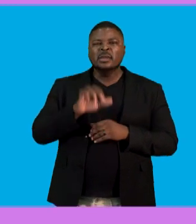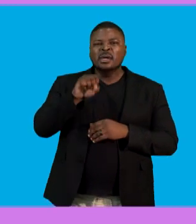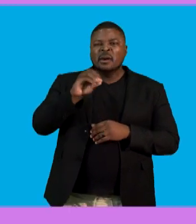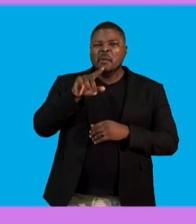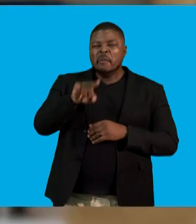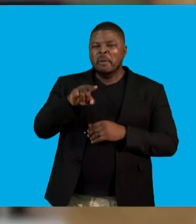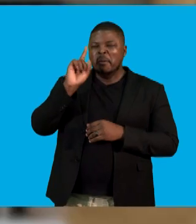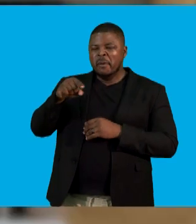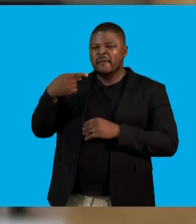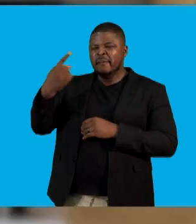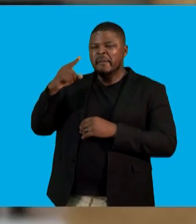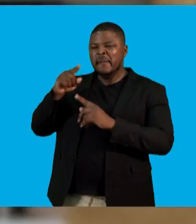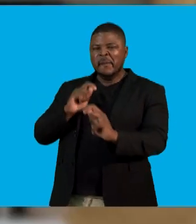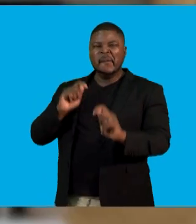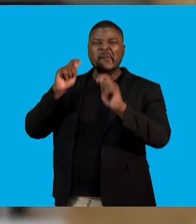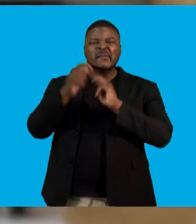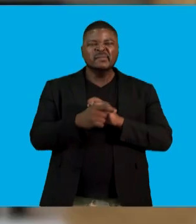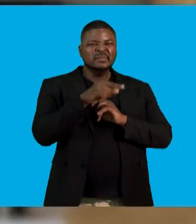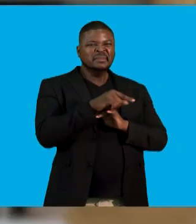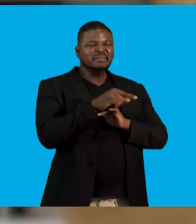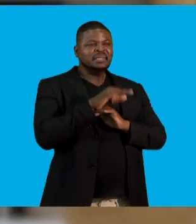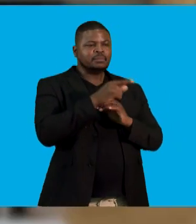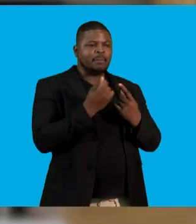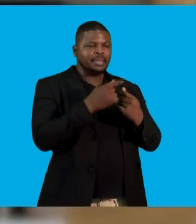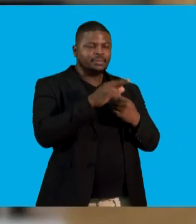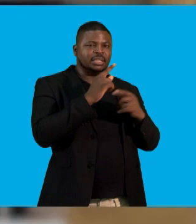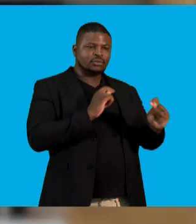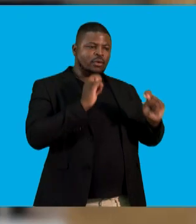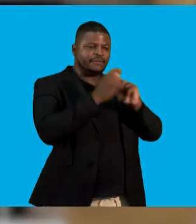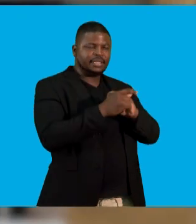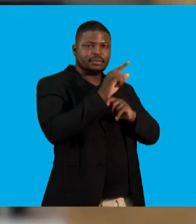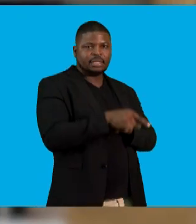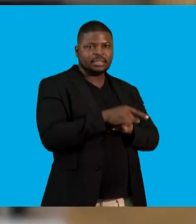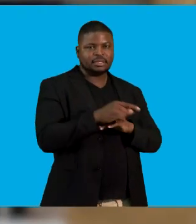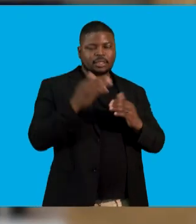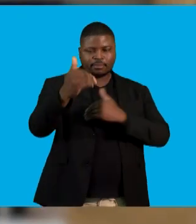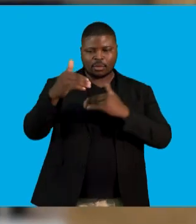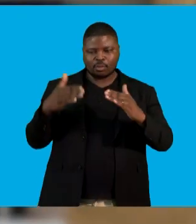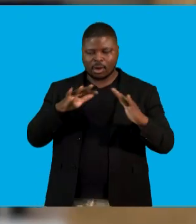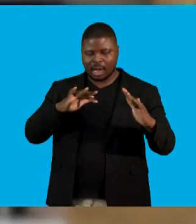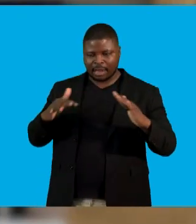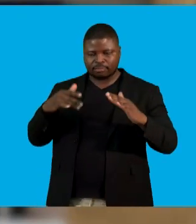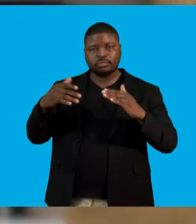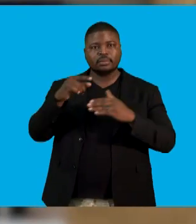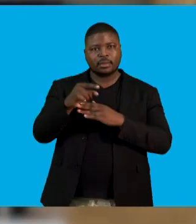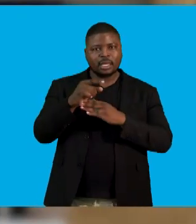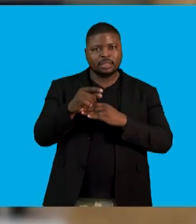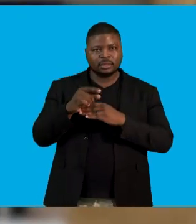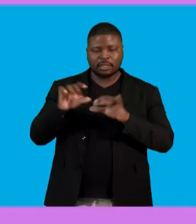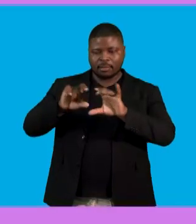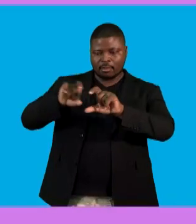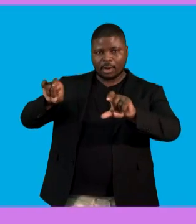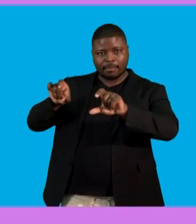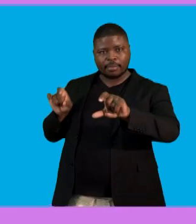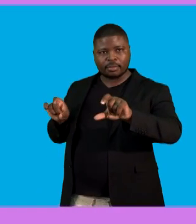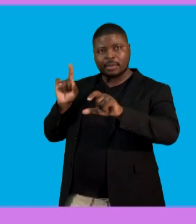So you have to convert your cost, your edging, your cardboard edging to centimeters. So we are